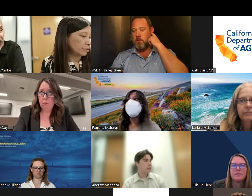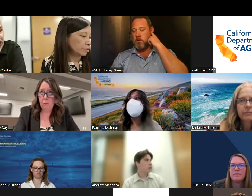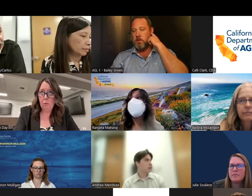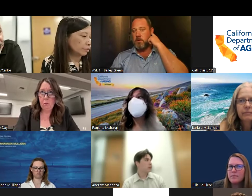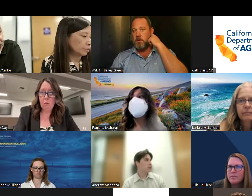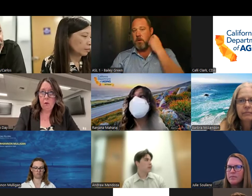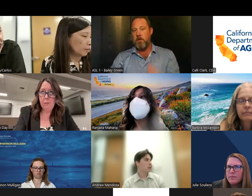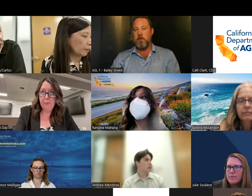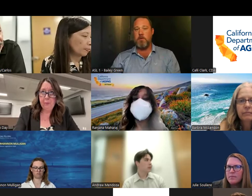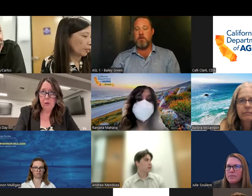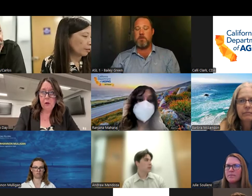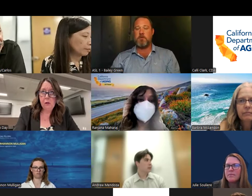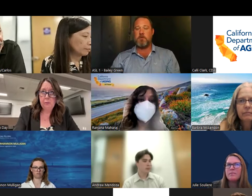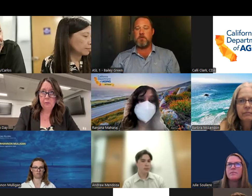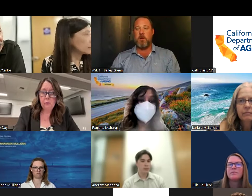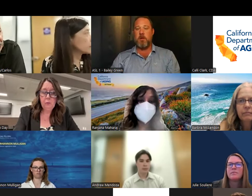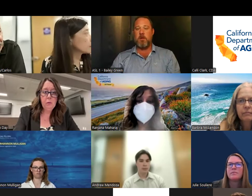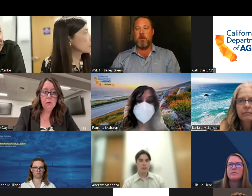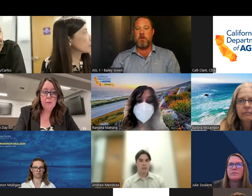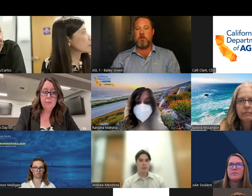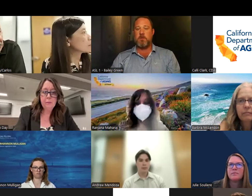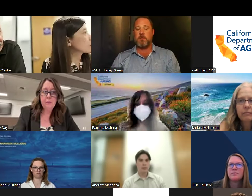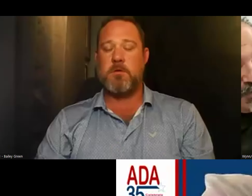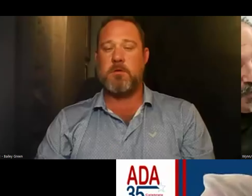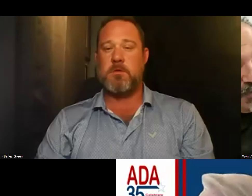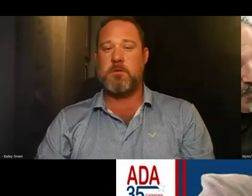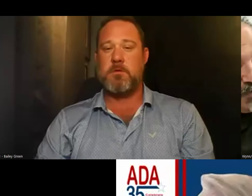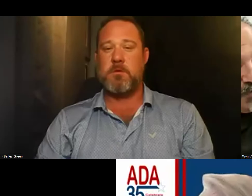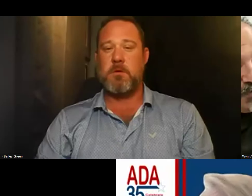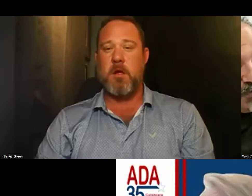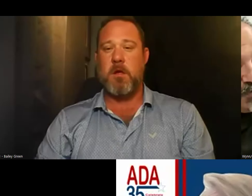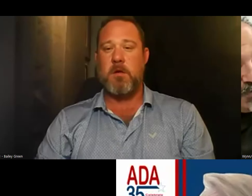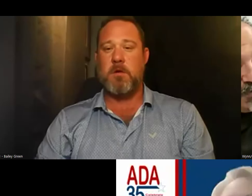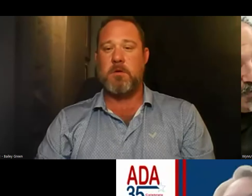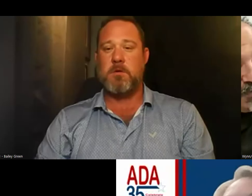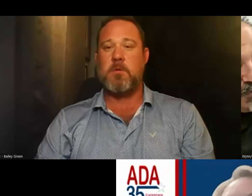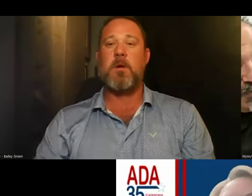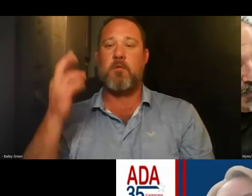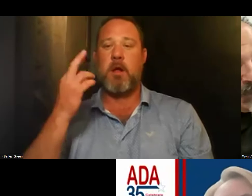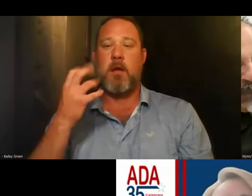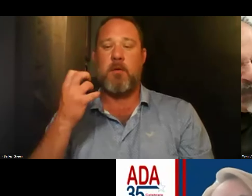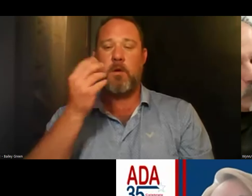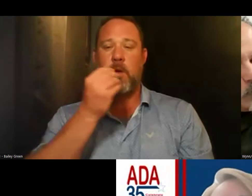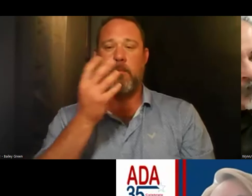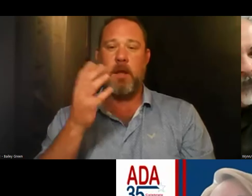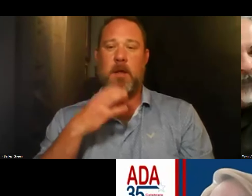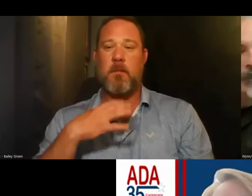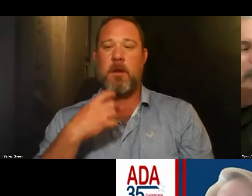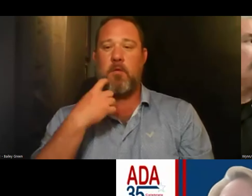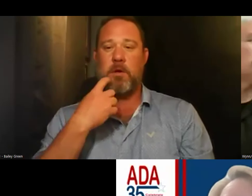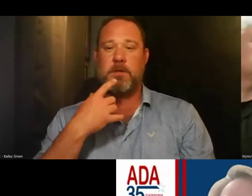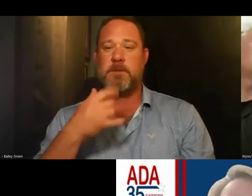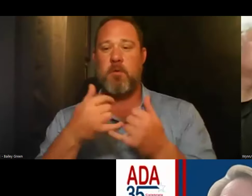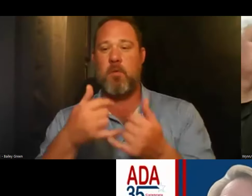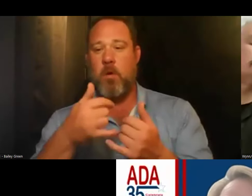quick. Yeah, I have we realized that we wanted to update the committee on a recent award